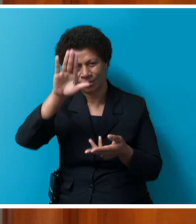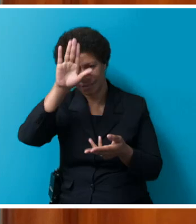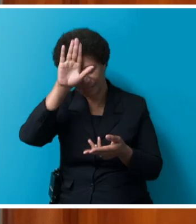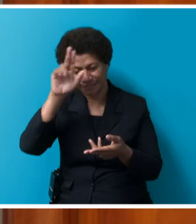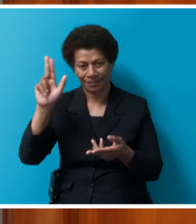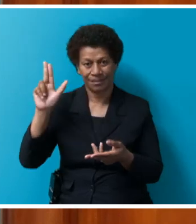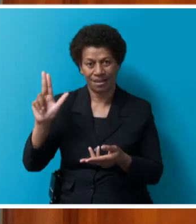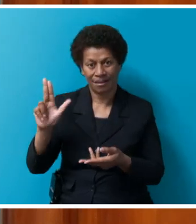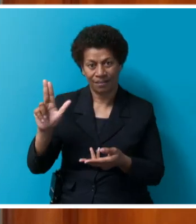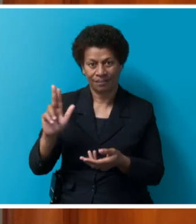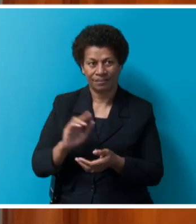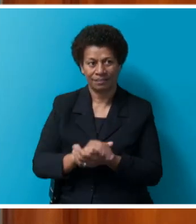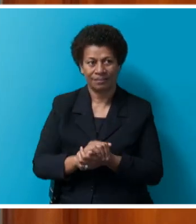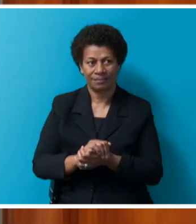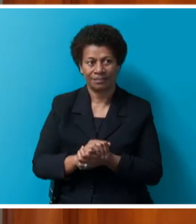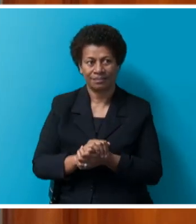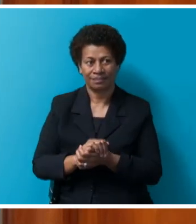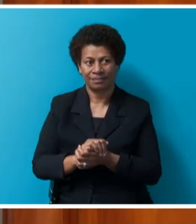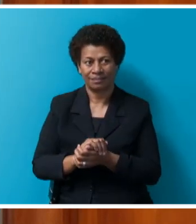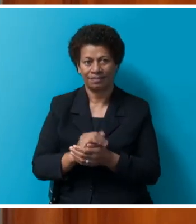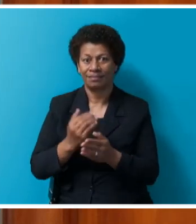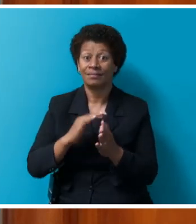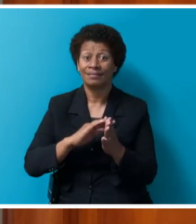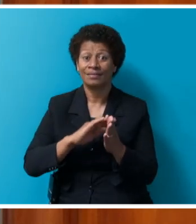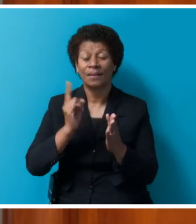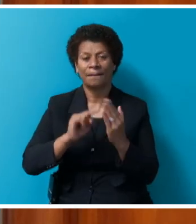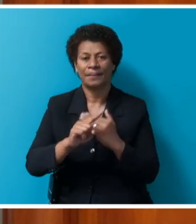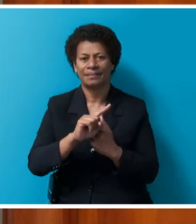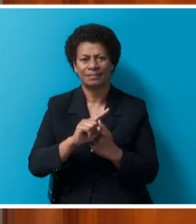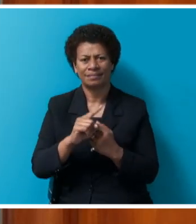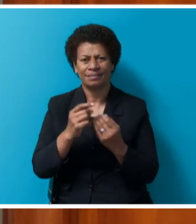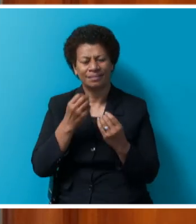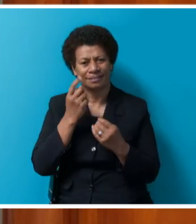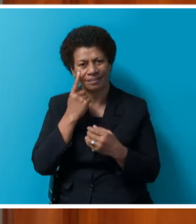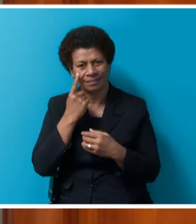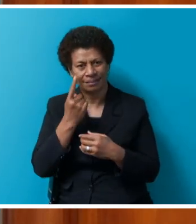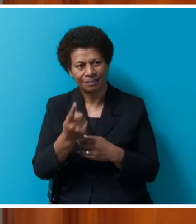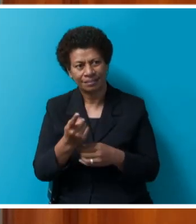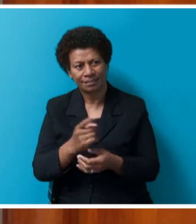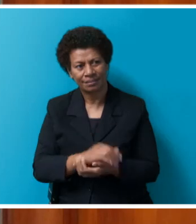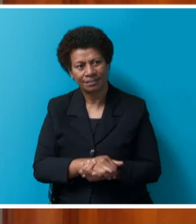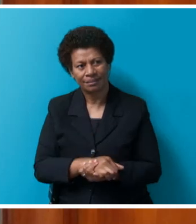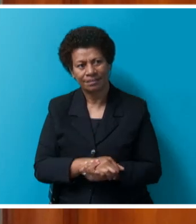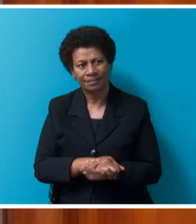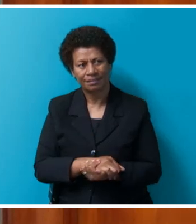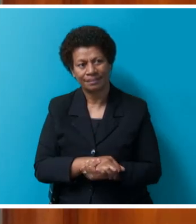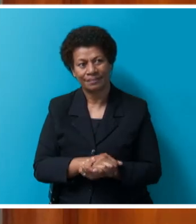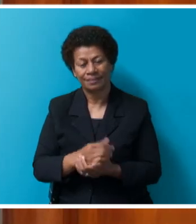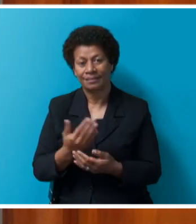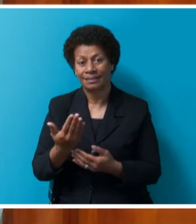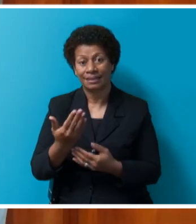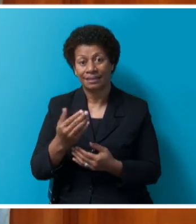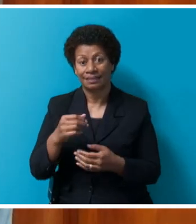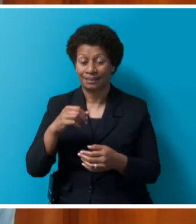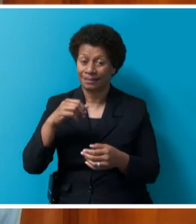shadow was cast upon this auspicious occasion. An attempt, feeble on its face, yet deeply